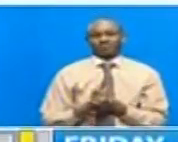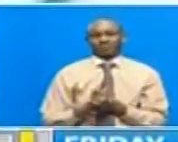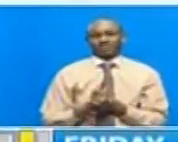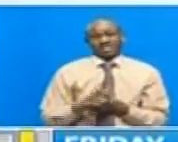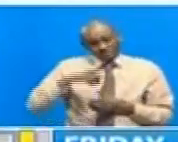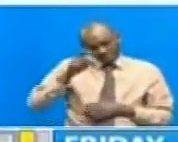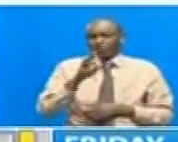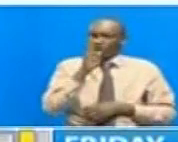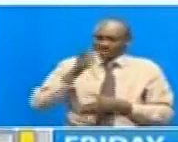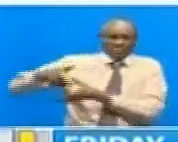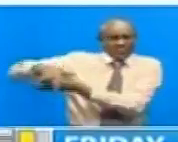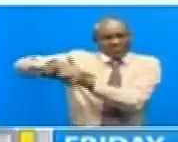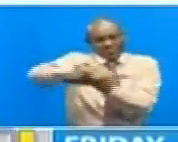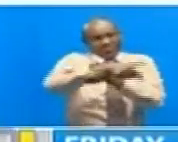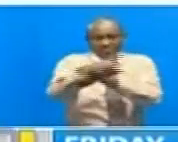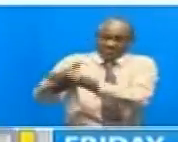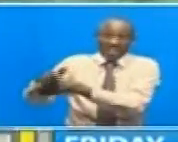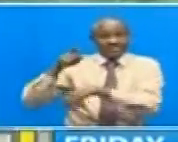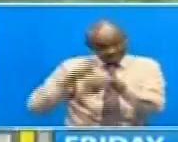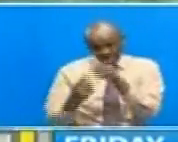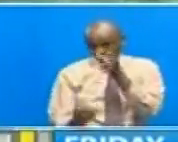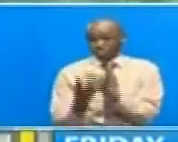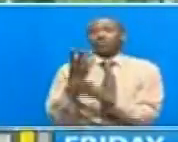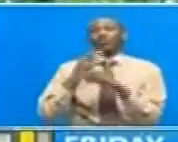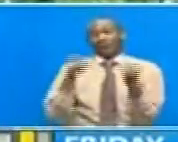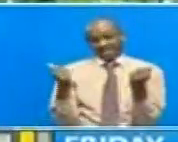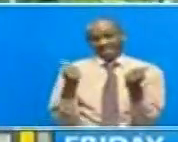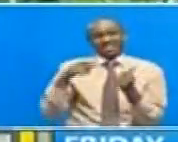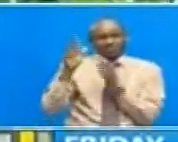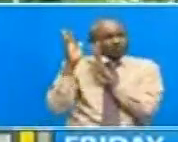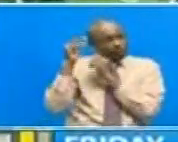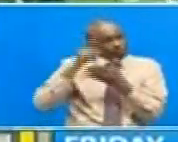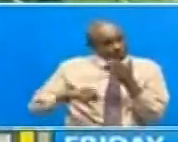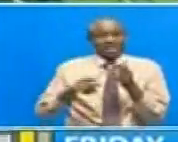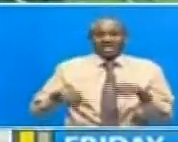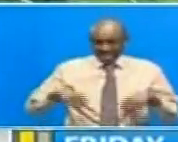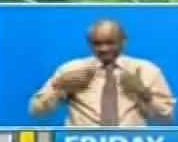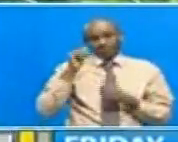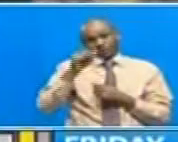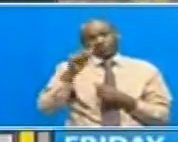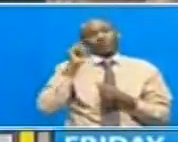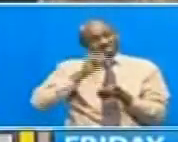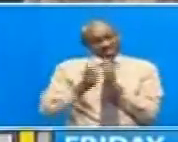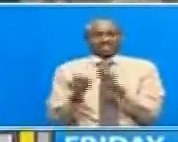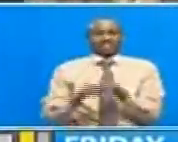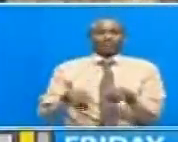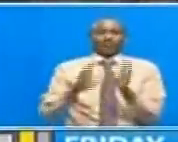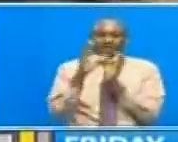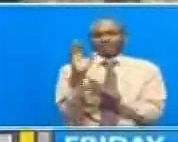They water their farms, and as the crops thrive, it's the hope that their lives too would,